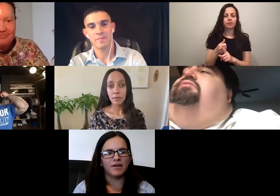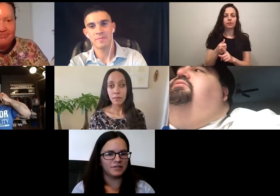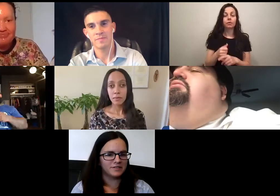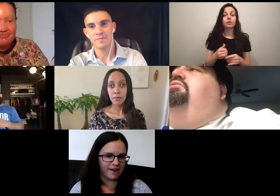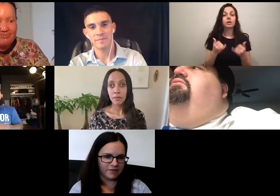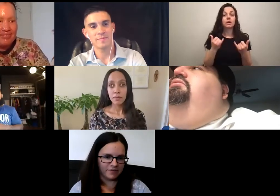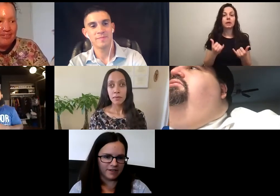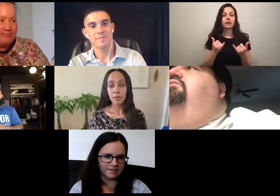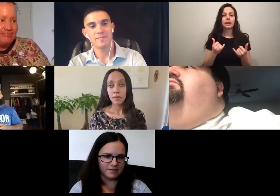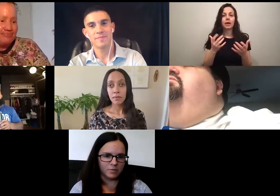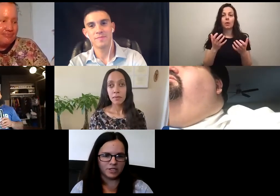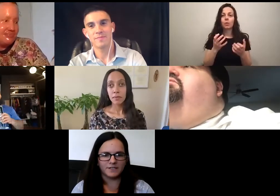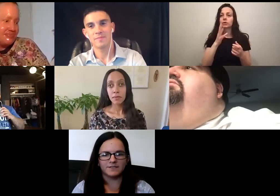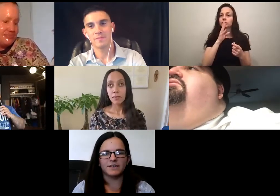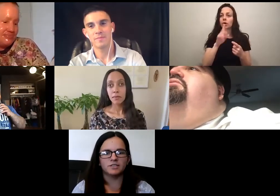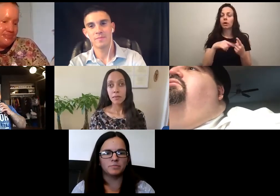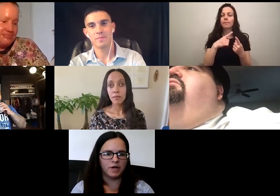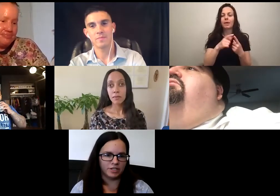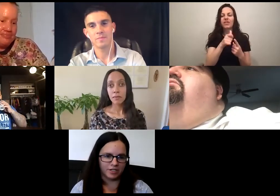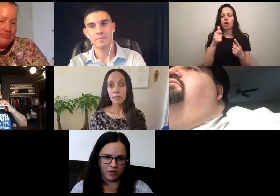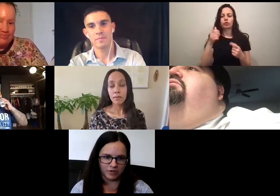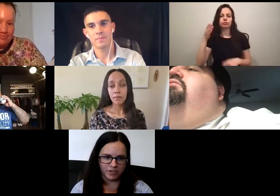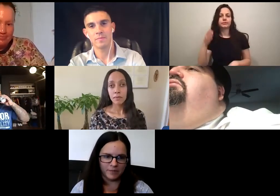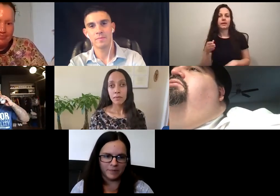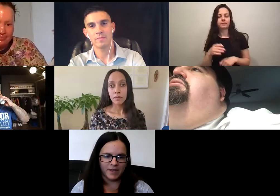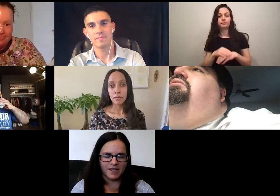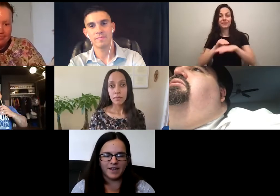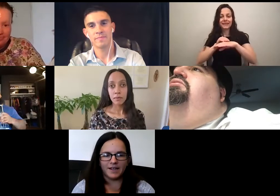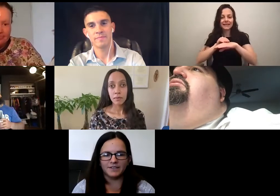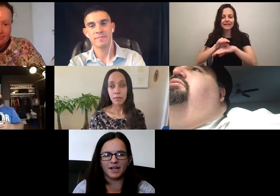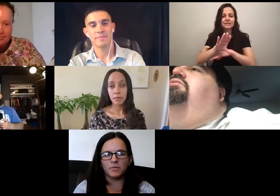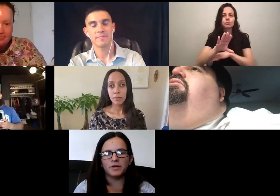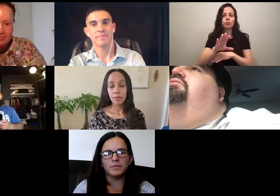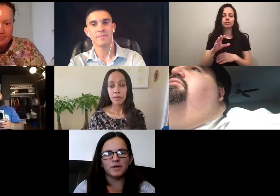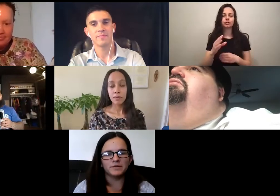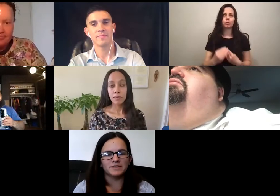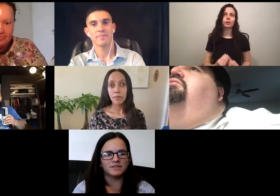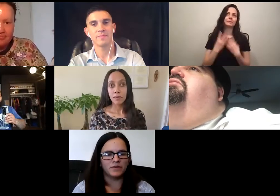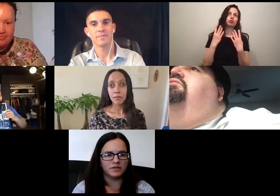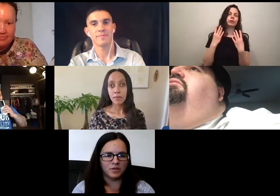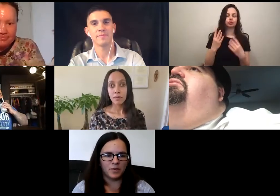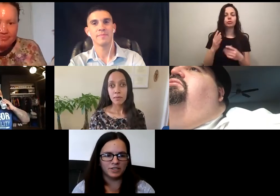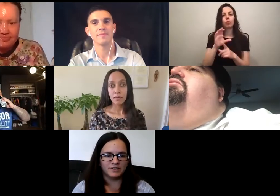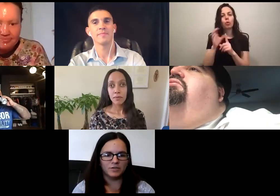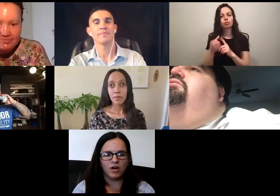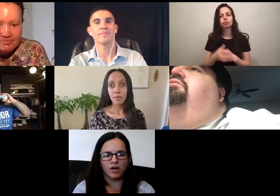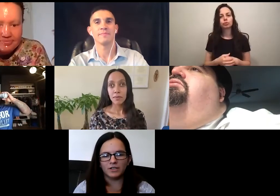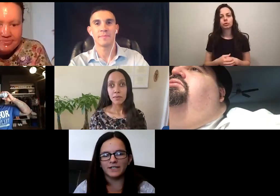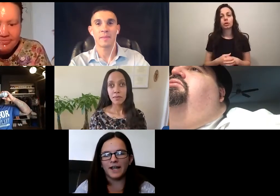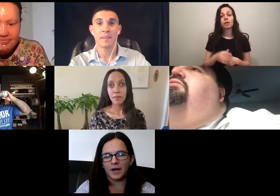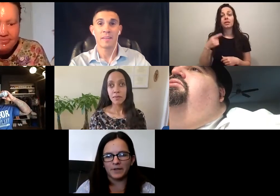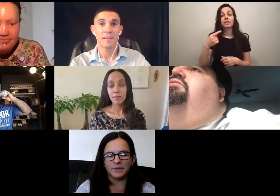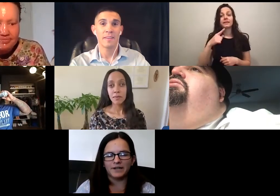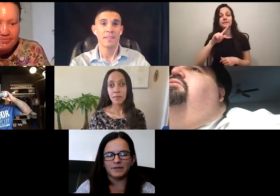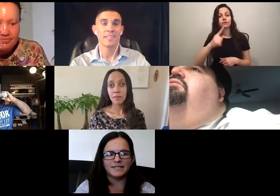the other side of this, which is inspiration culture. And I want to pose this first question to Carly